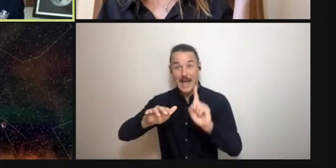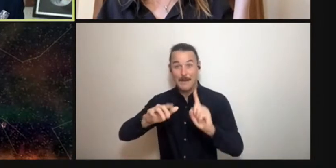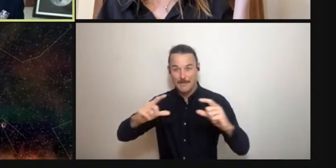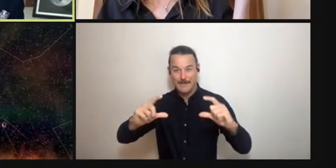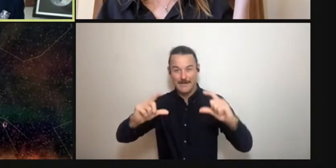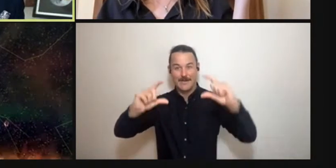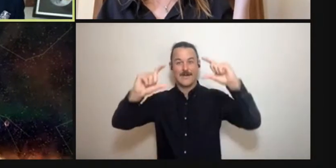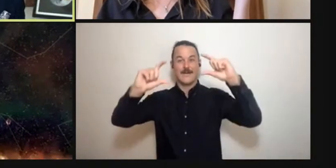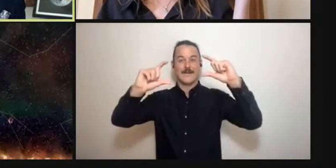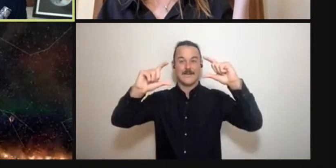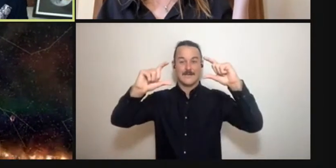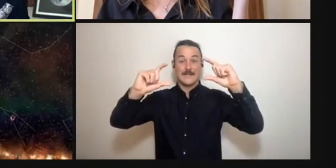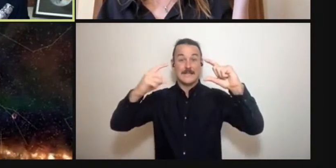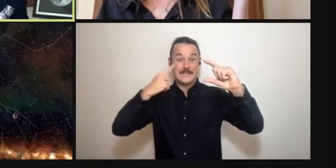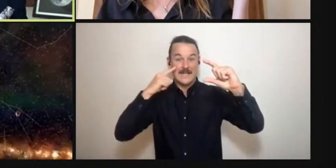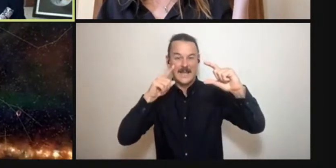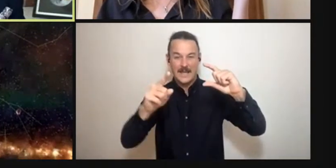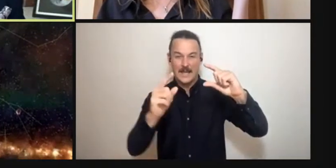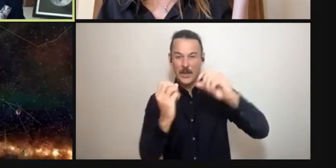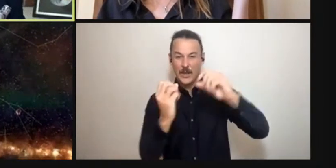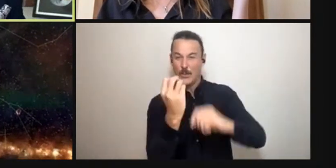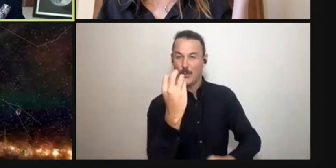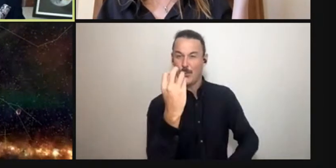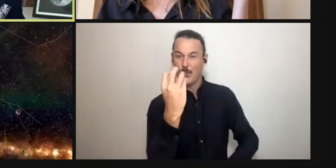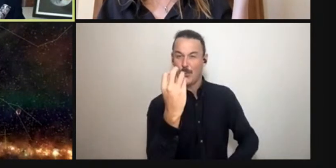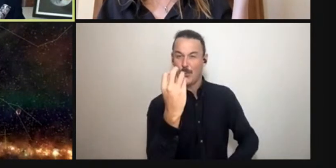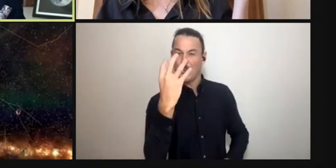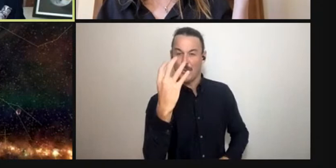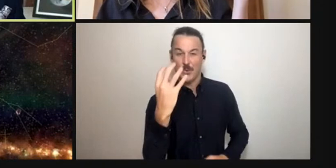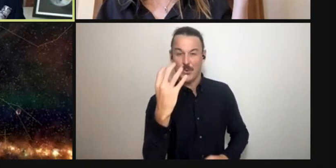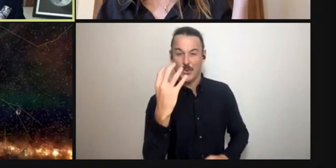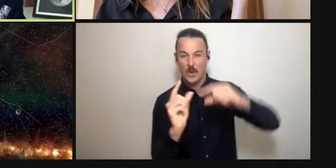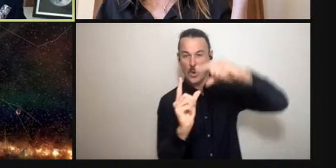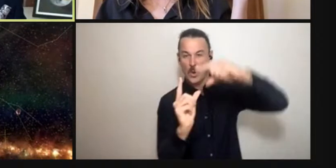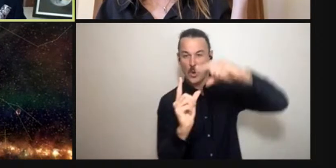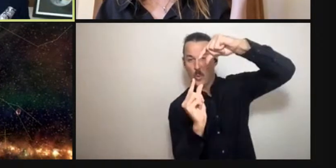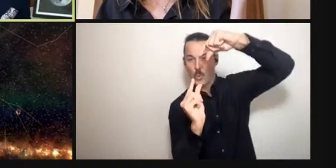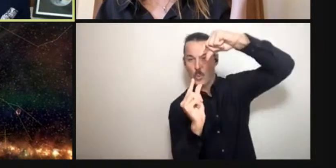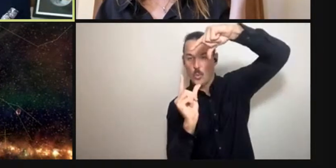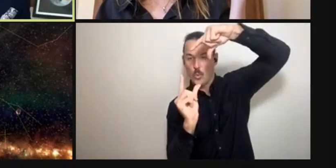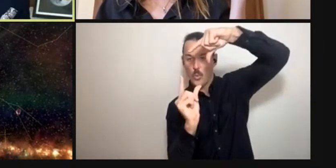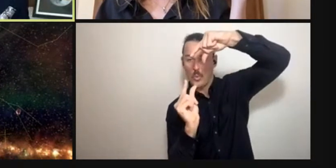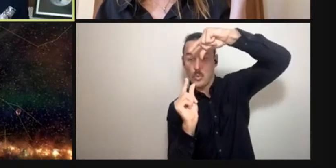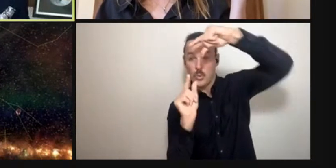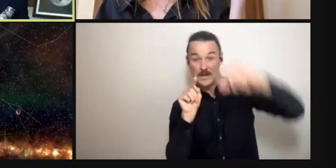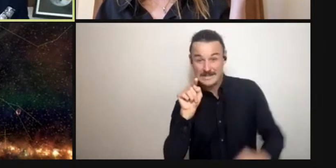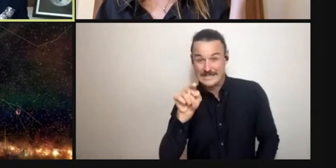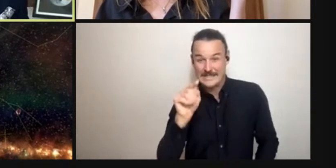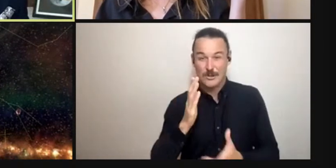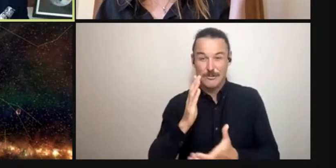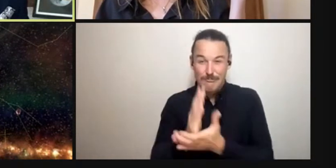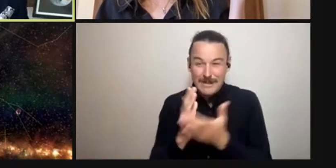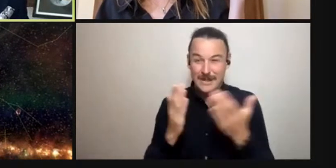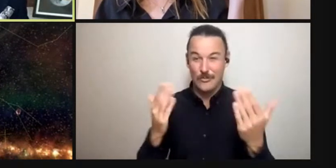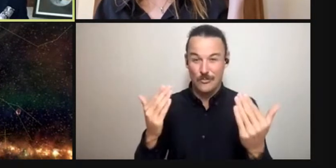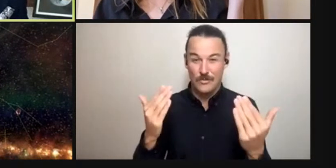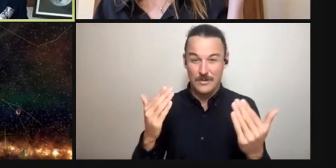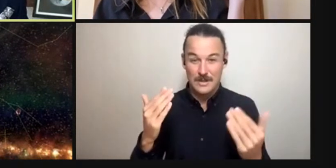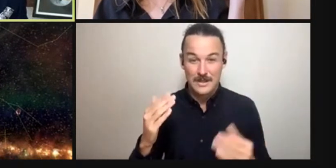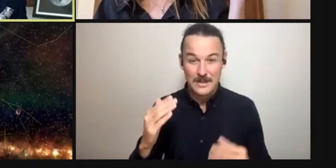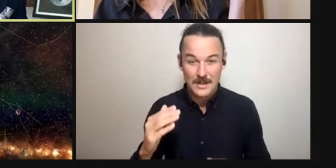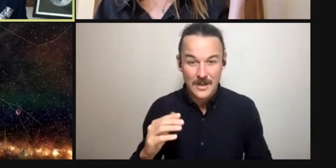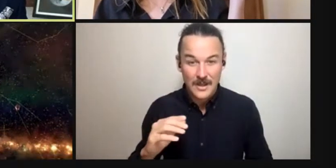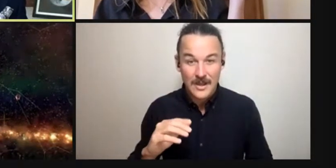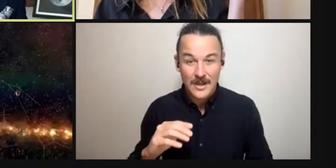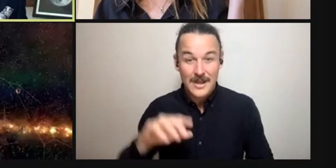glowing bright object. This is really cool. Remember what that looks like. Go